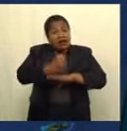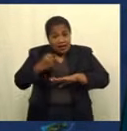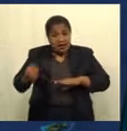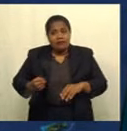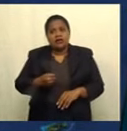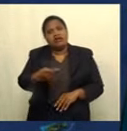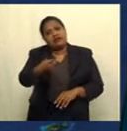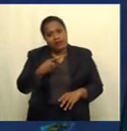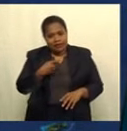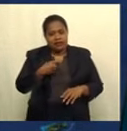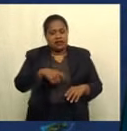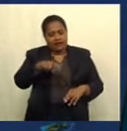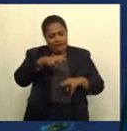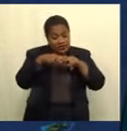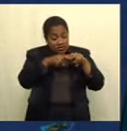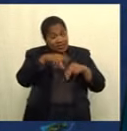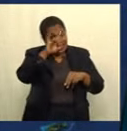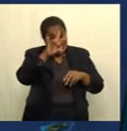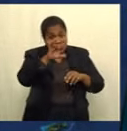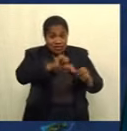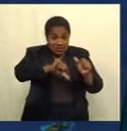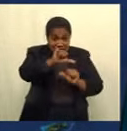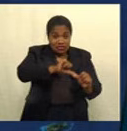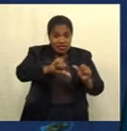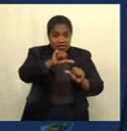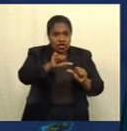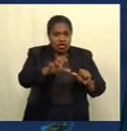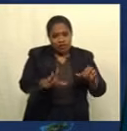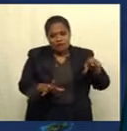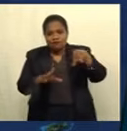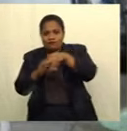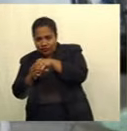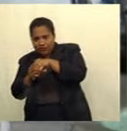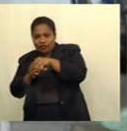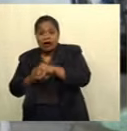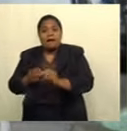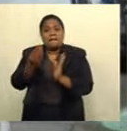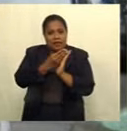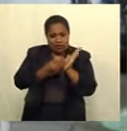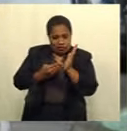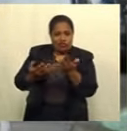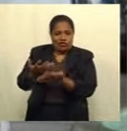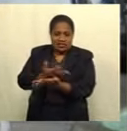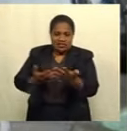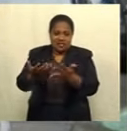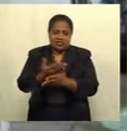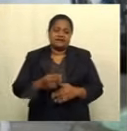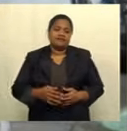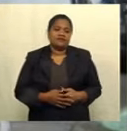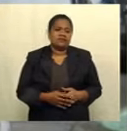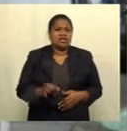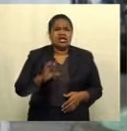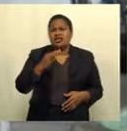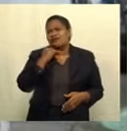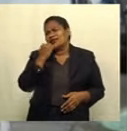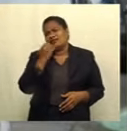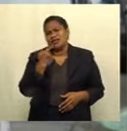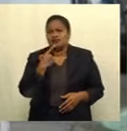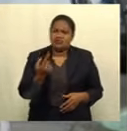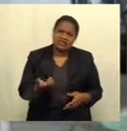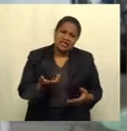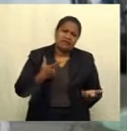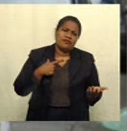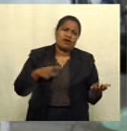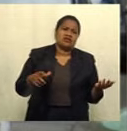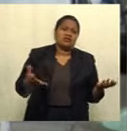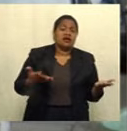Fiji Taxi Association to be a part of a budget consultation. It's not much to say because we